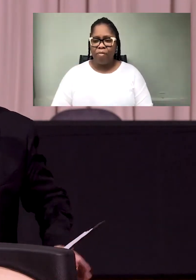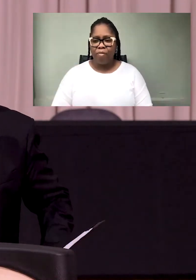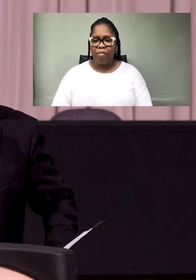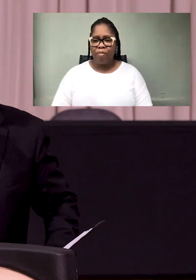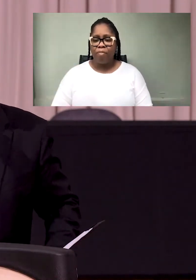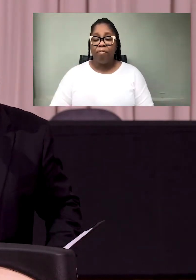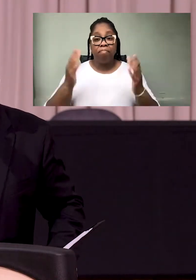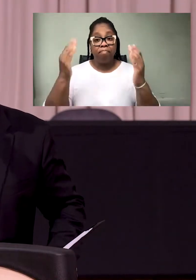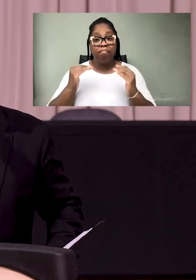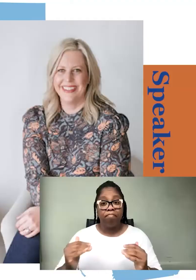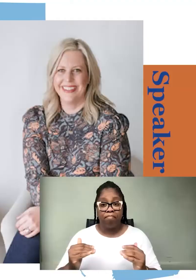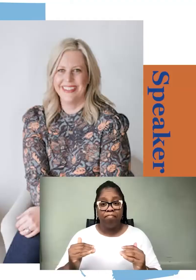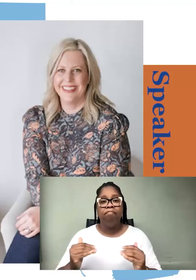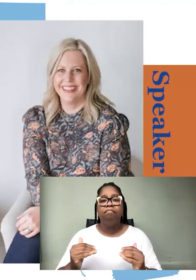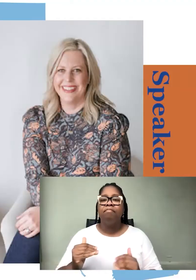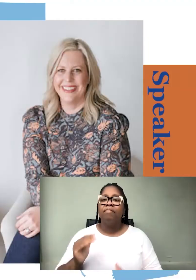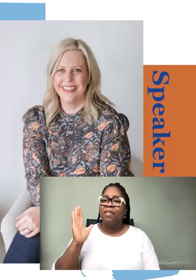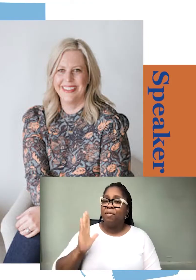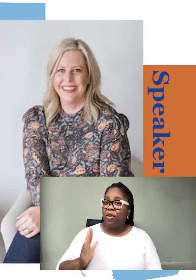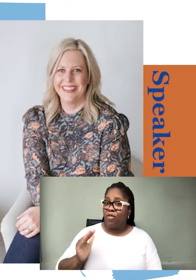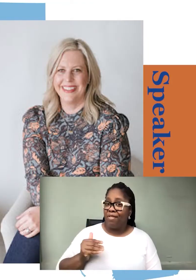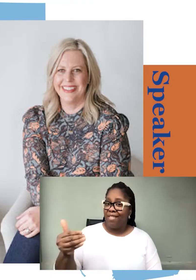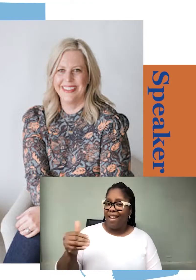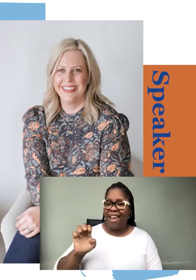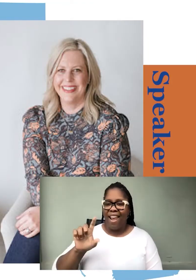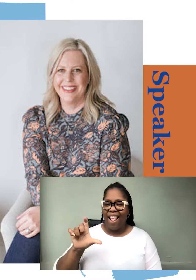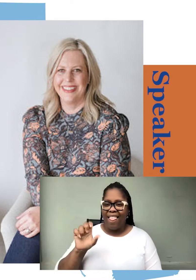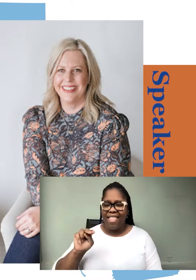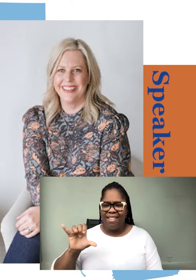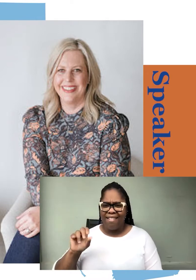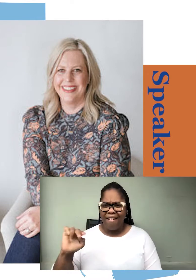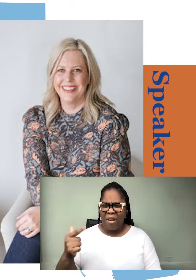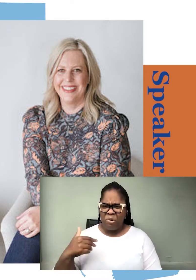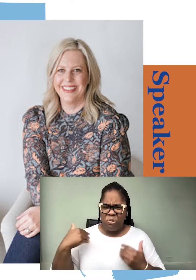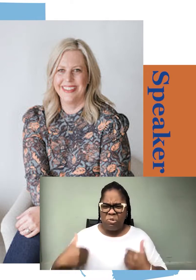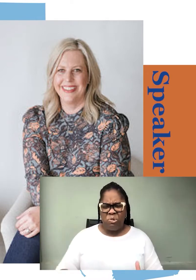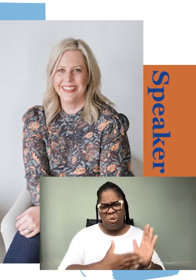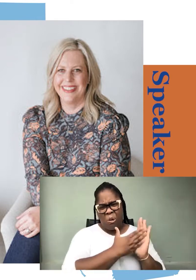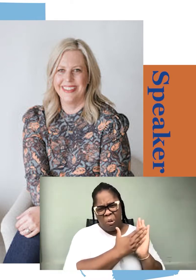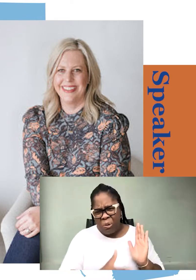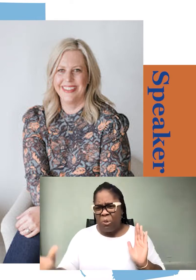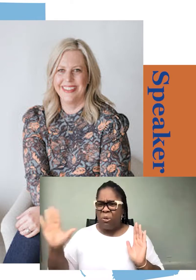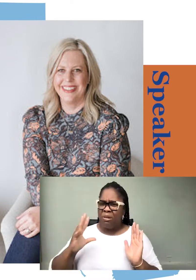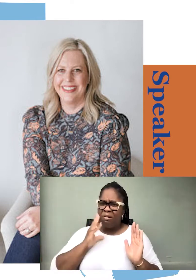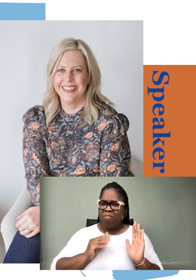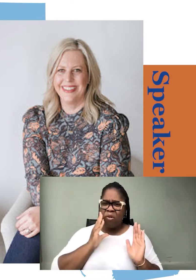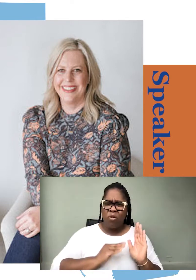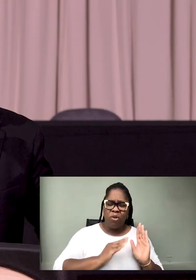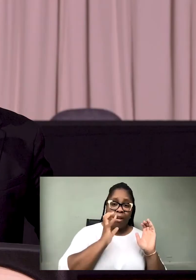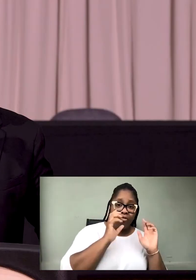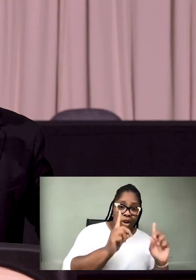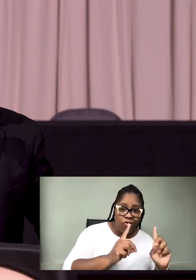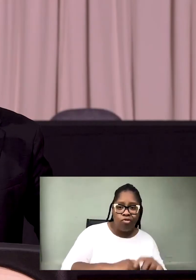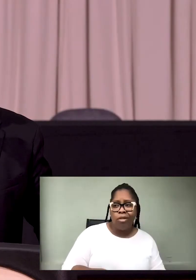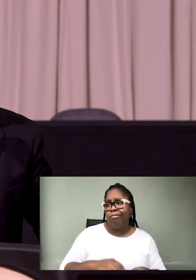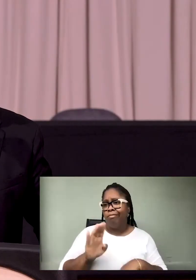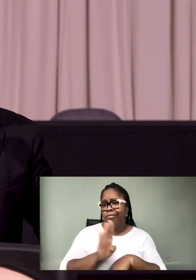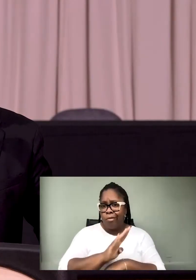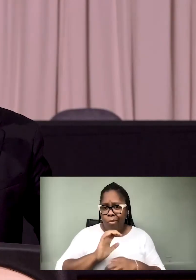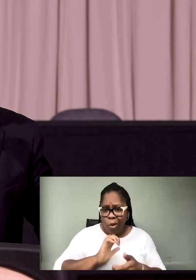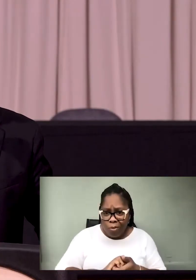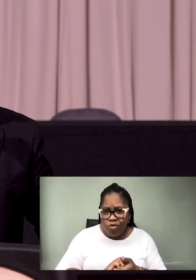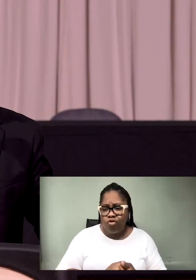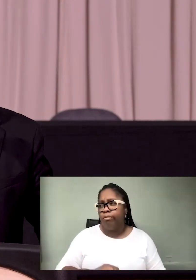Our next speaker, Ellen Young, brings a breadth of experience from education to corporate partnerships, from